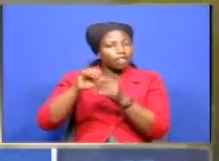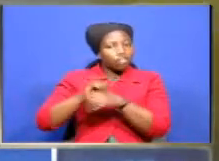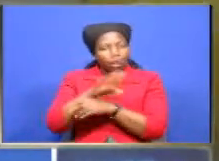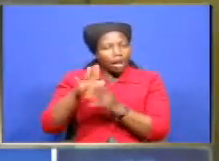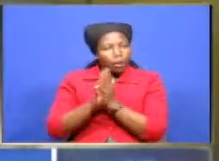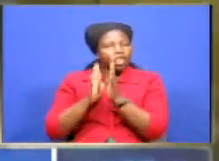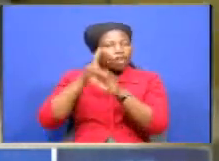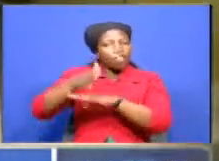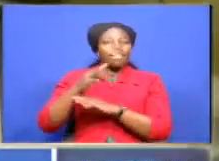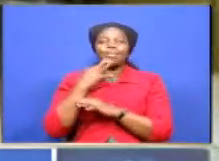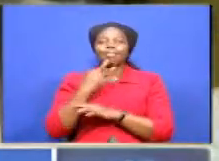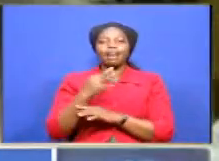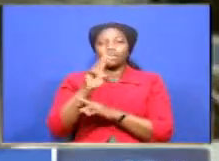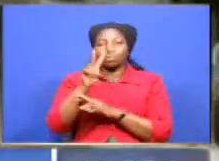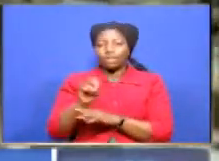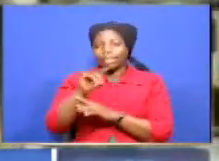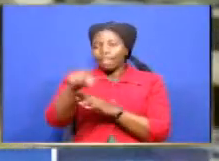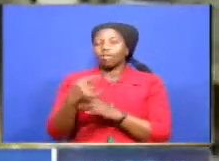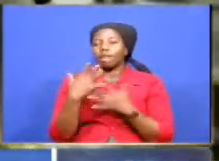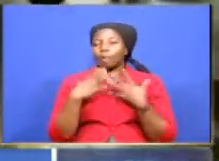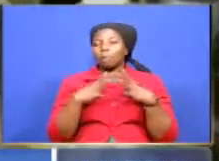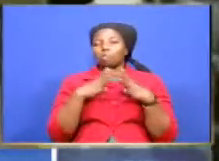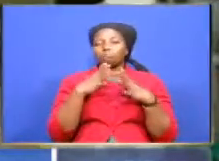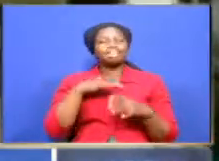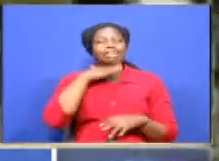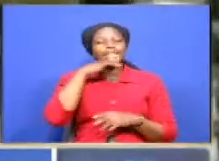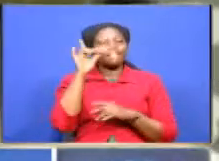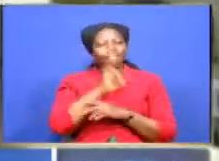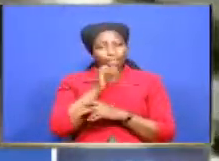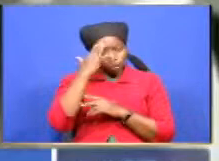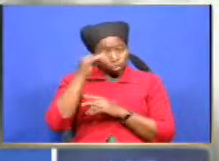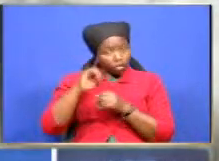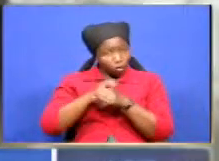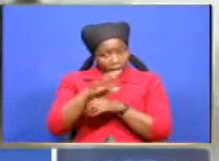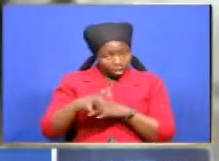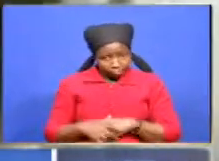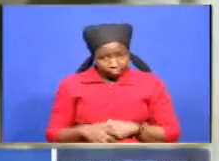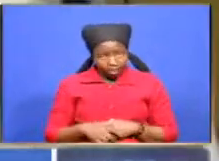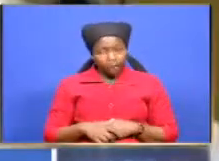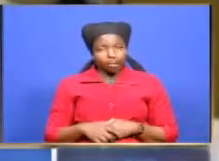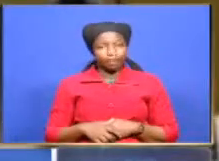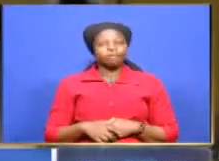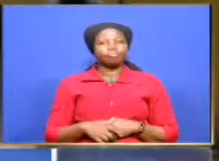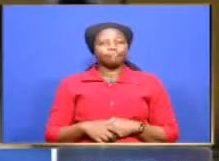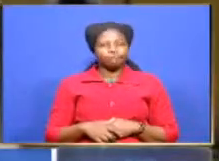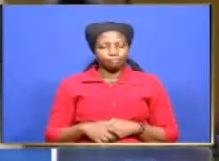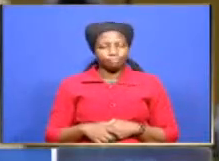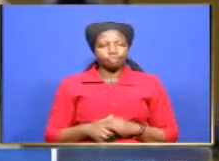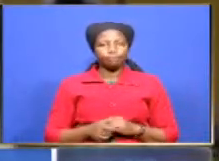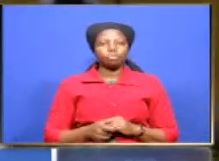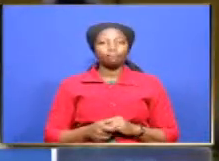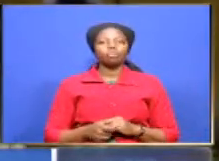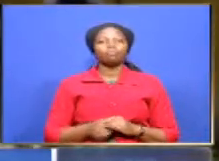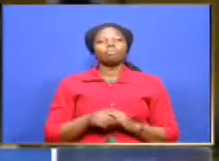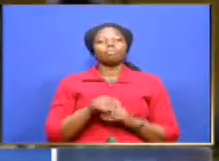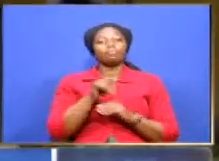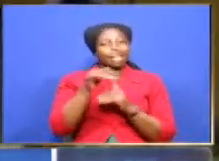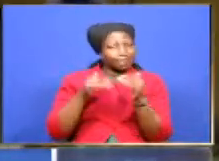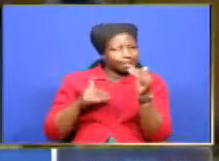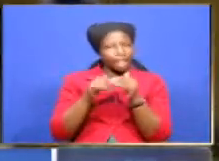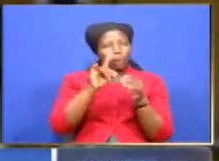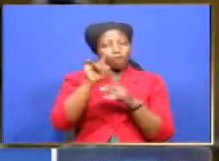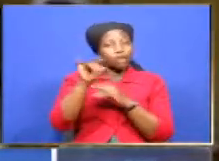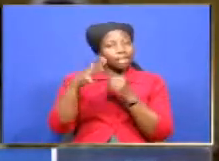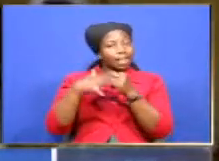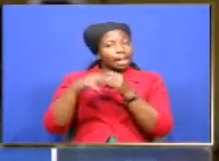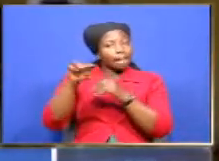over 320,000 people having succumbed to the illness, according to Johns Hopkins University. Nearly 1.9